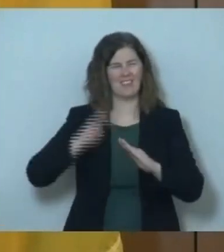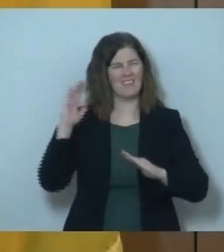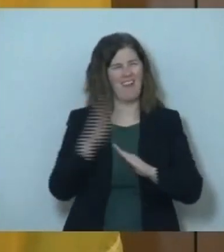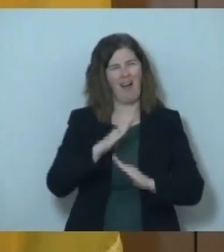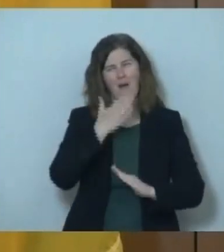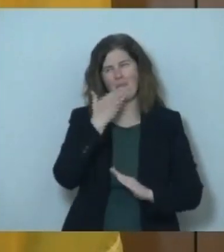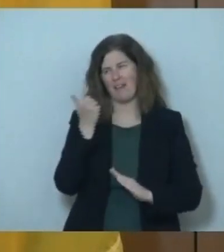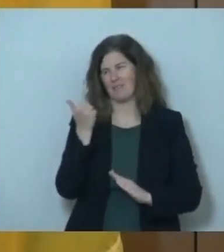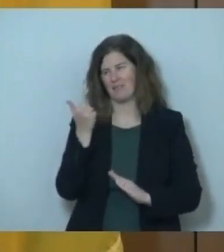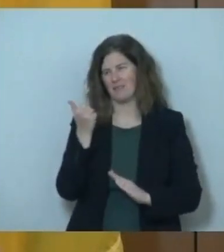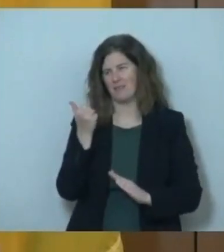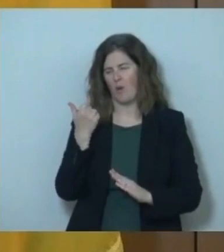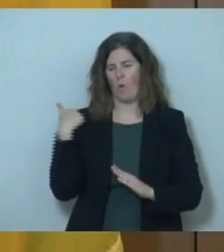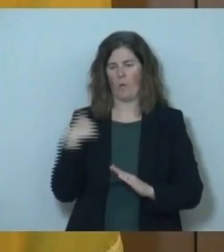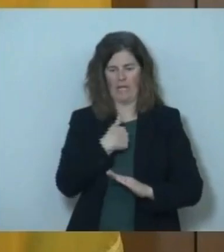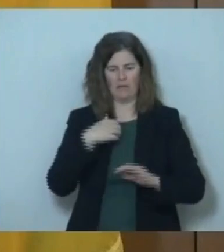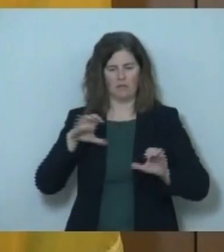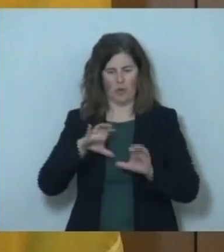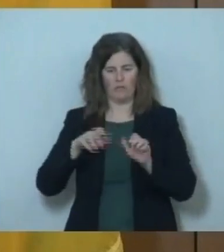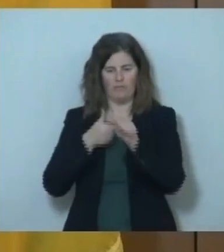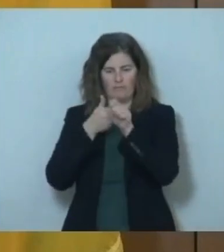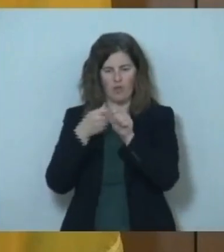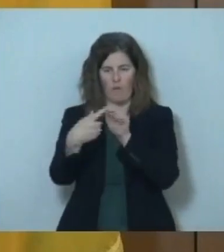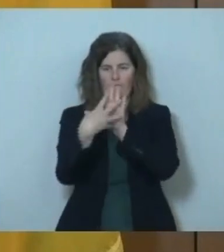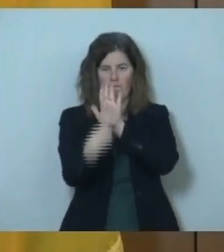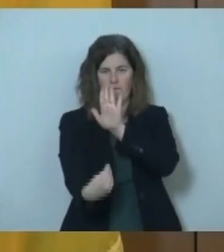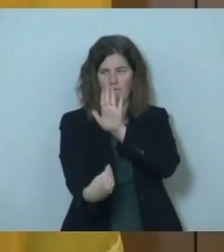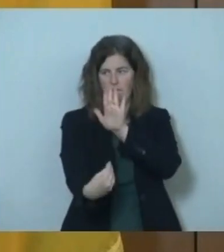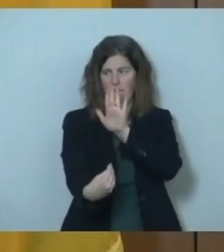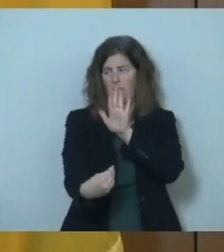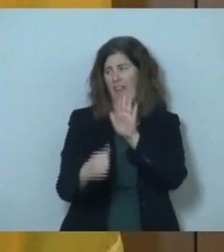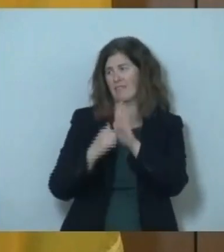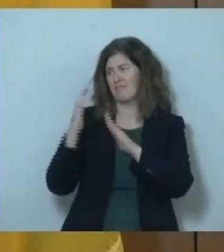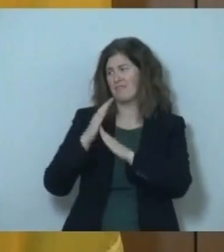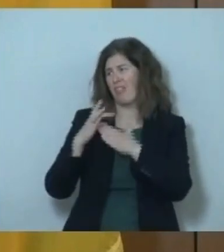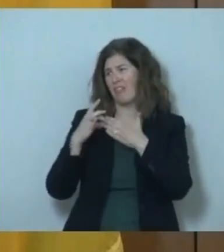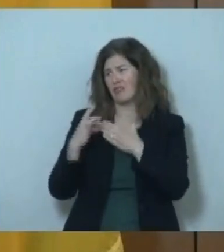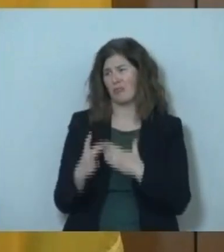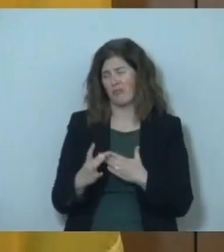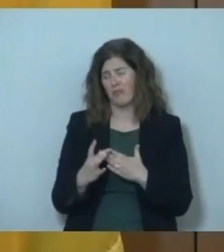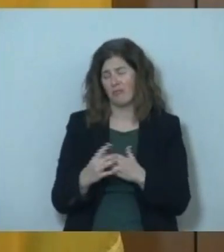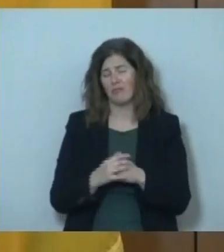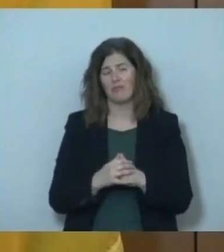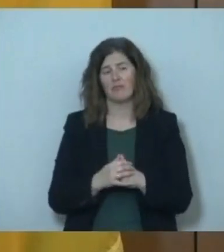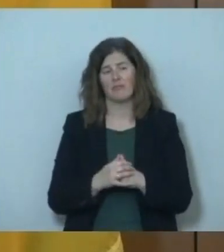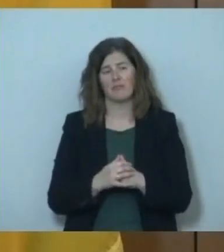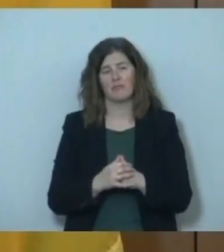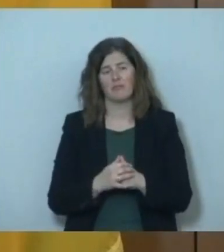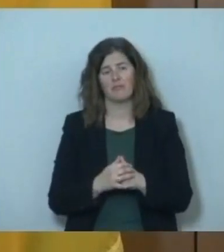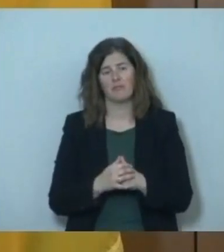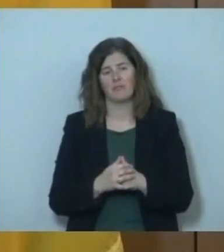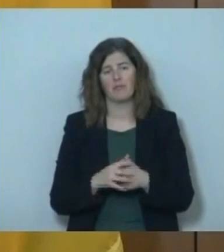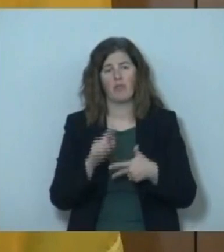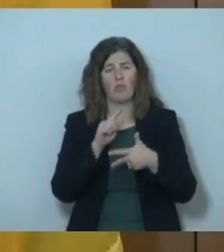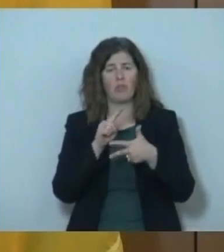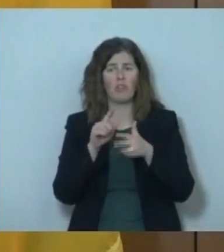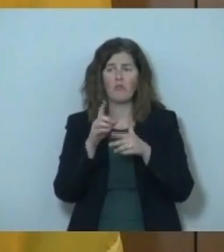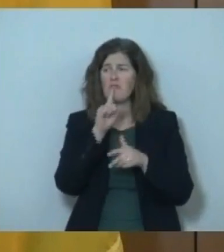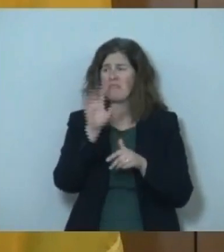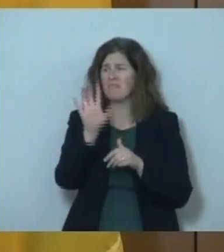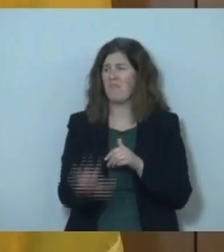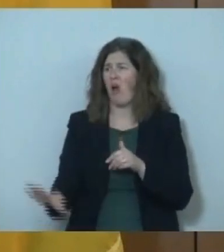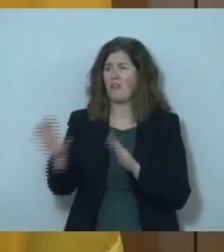do. And that's incredible leadership, and by and large, The mayors around